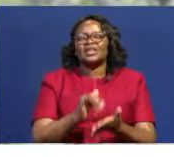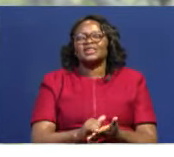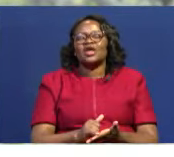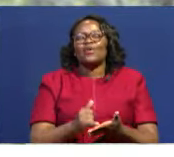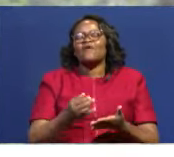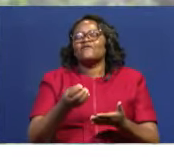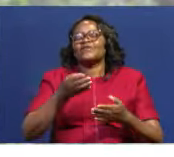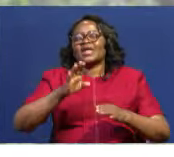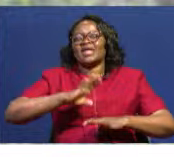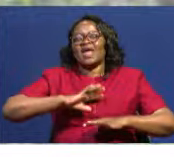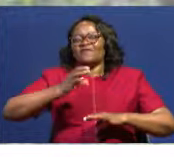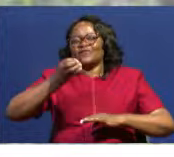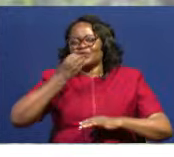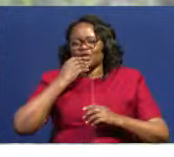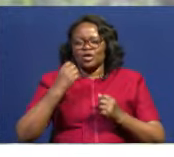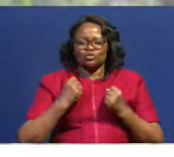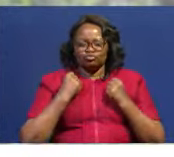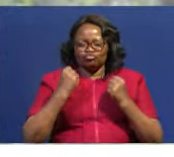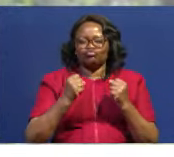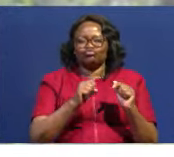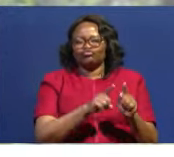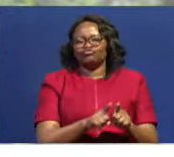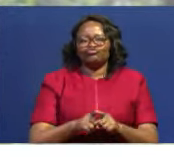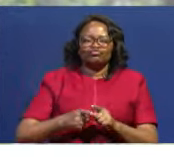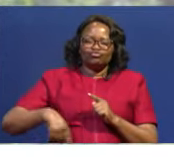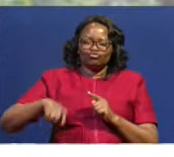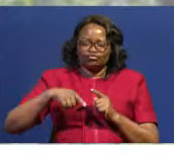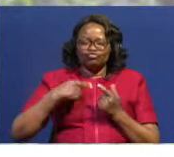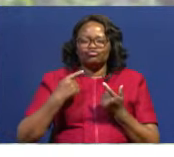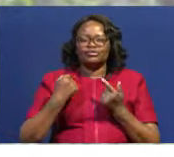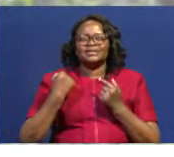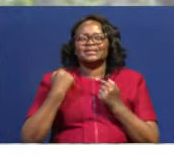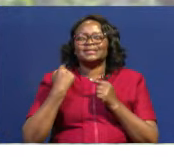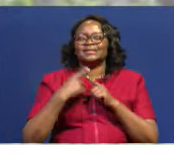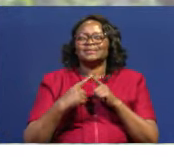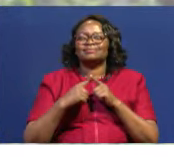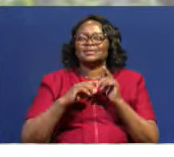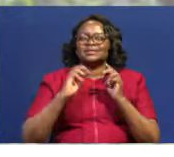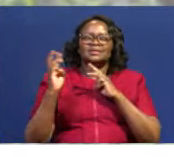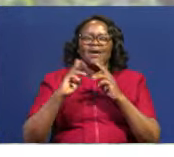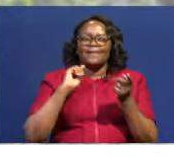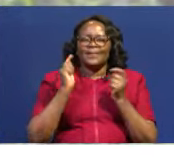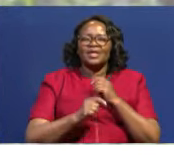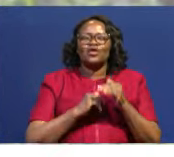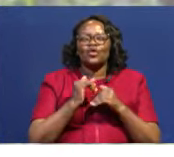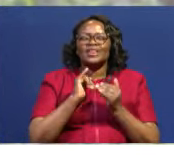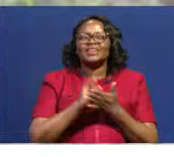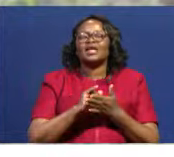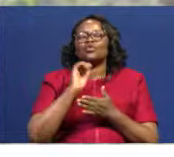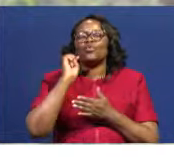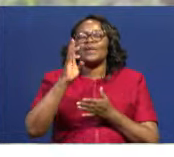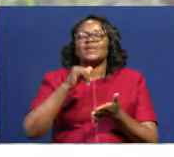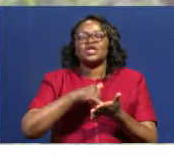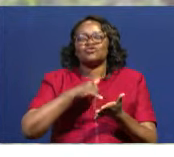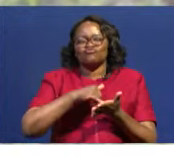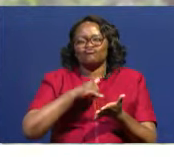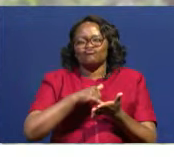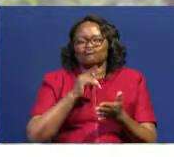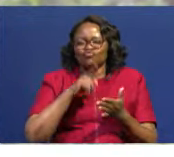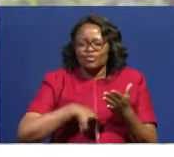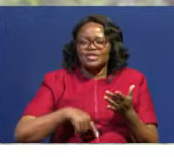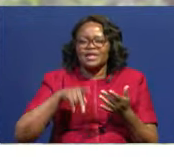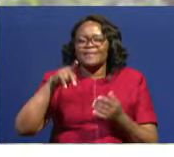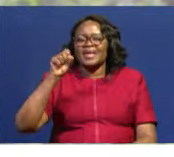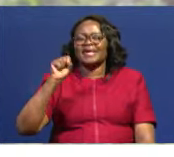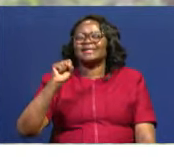are food secure and resilient, even as we go through climate change. And of course, all that will be included in what the